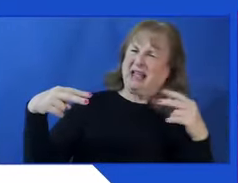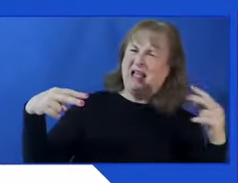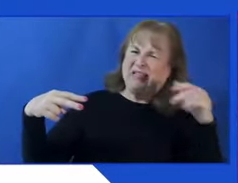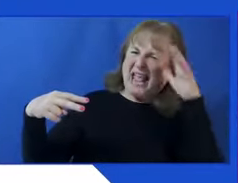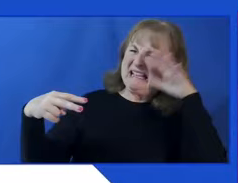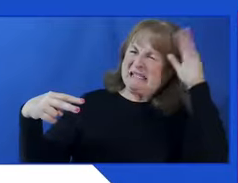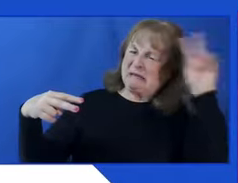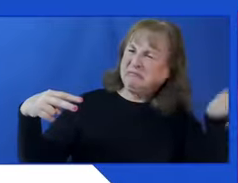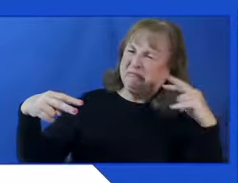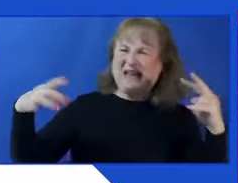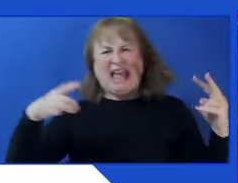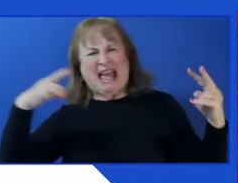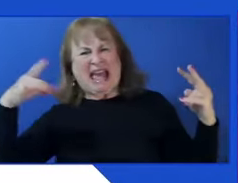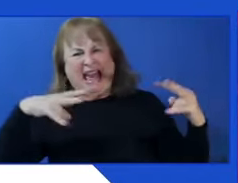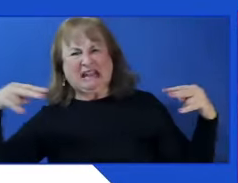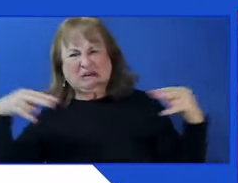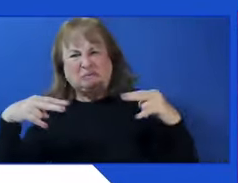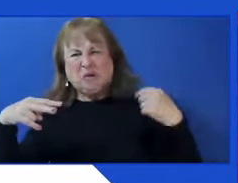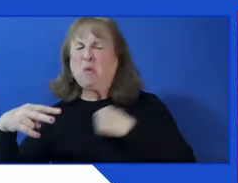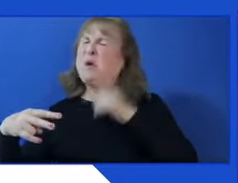we too will prevail.